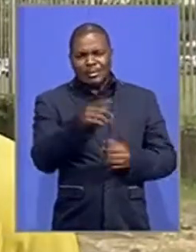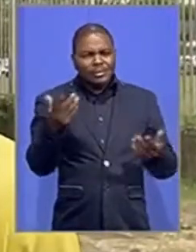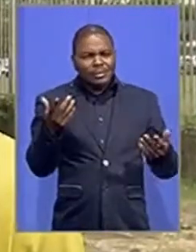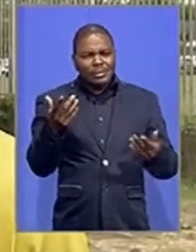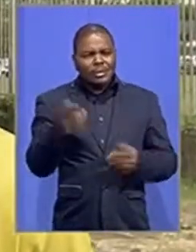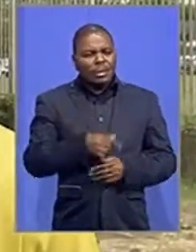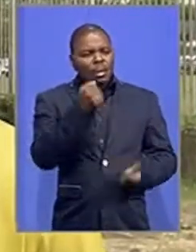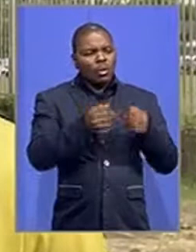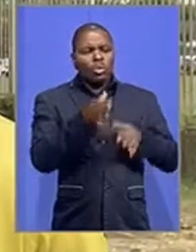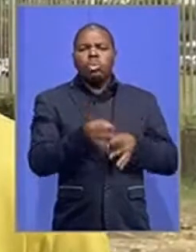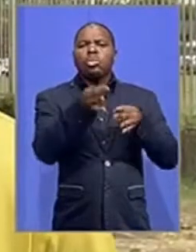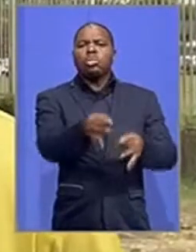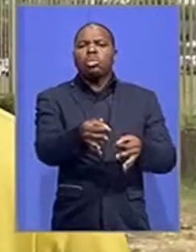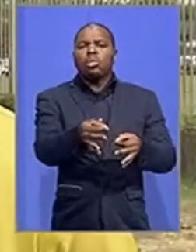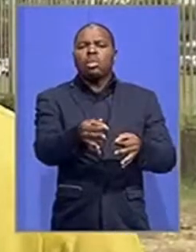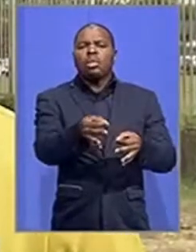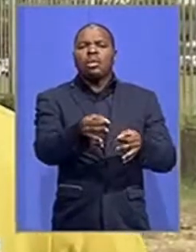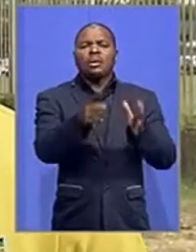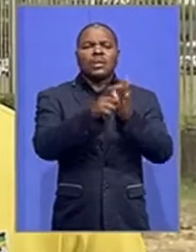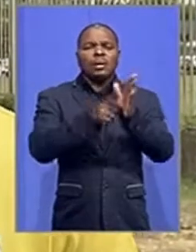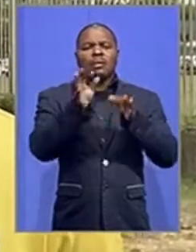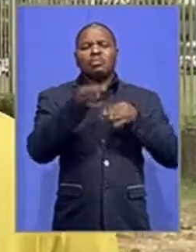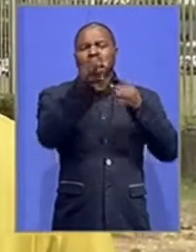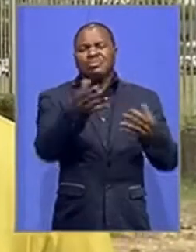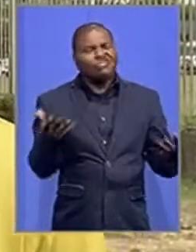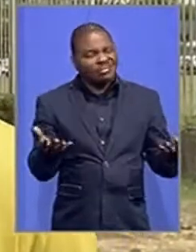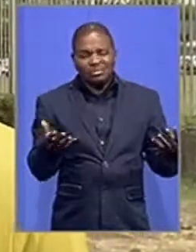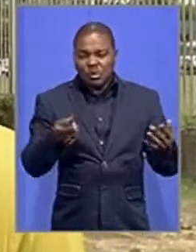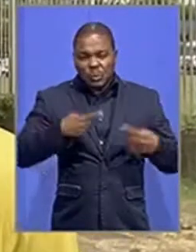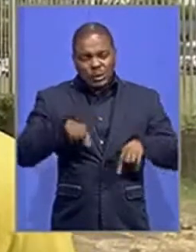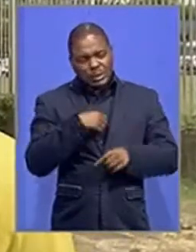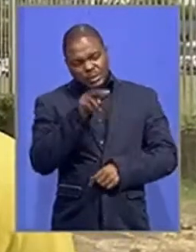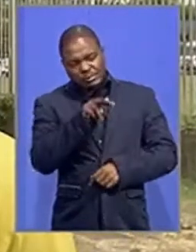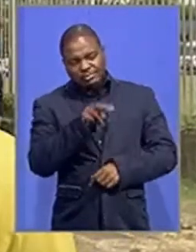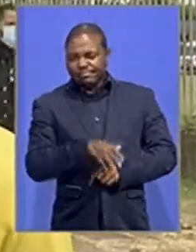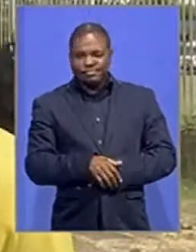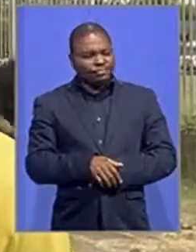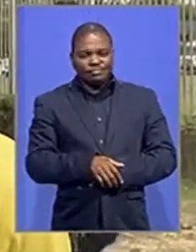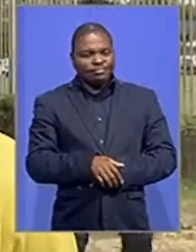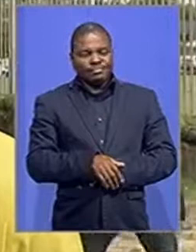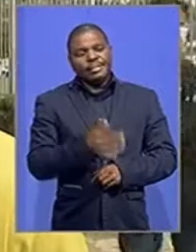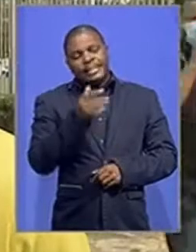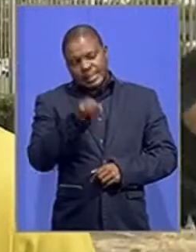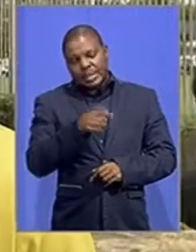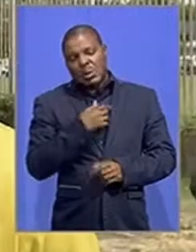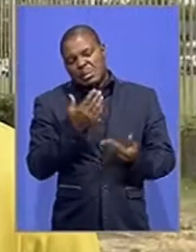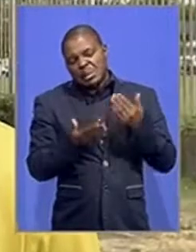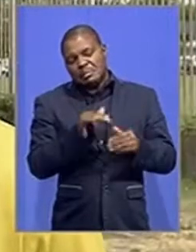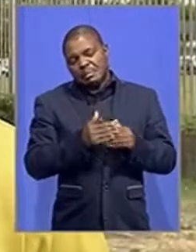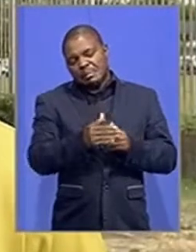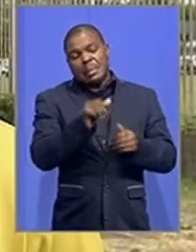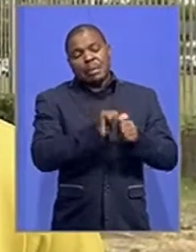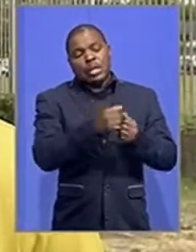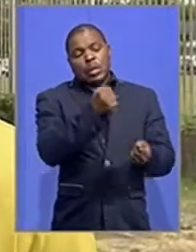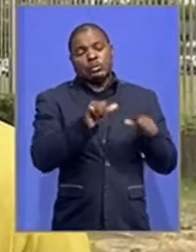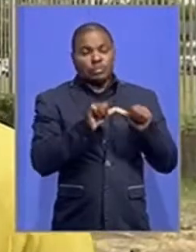postpone it, to the next court date. So now we are seeing that there's at least light at the end of this very dark tunnel